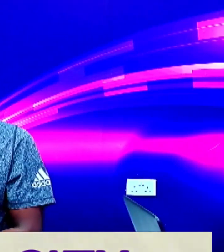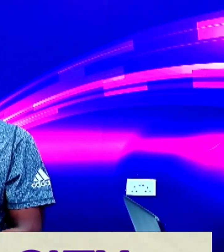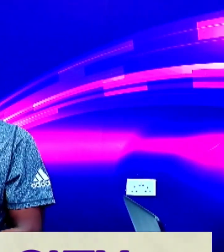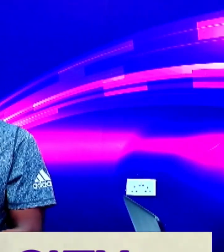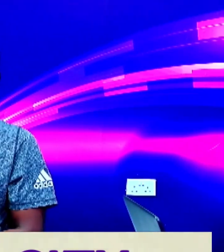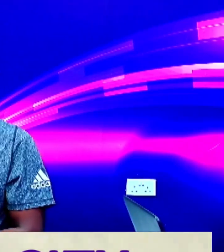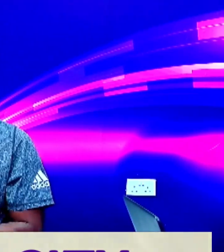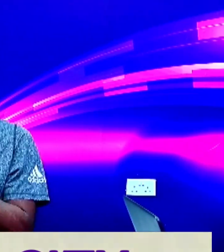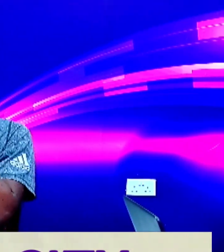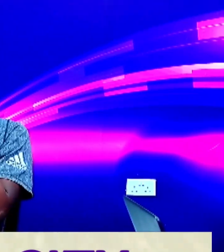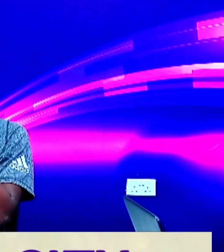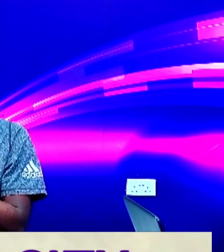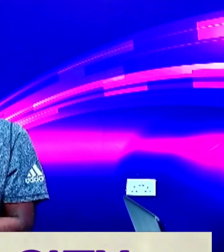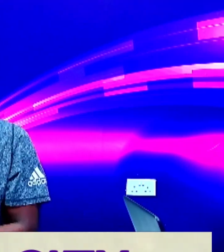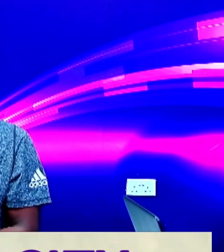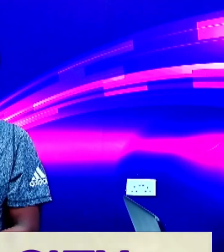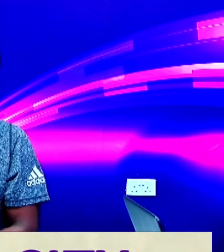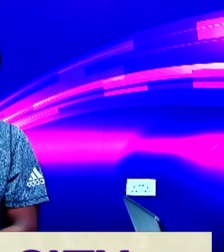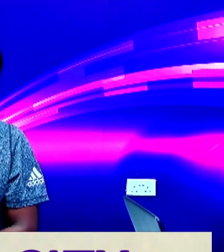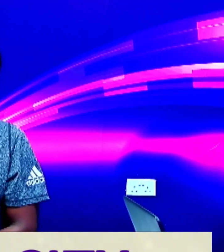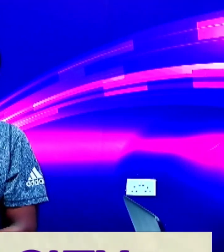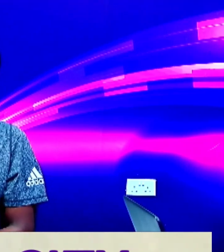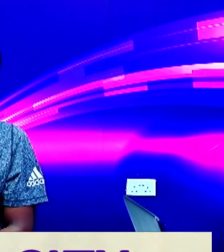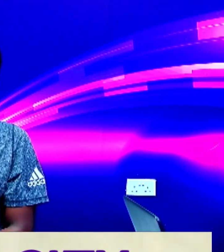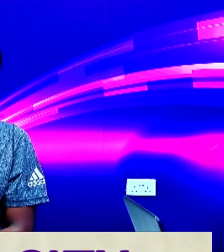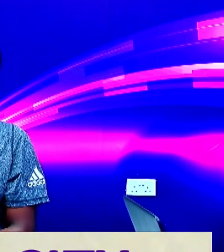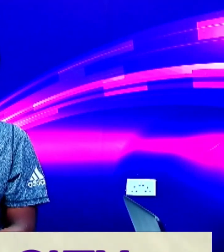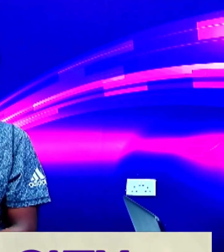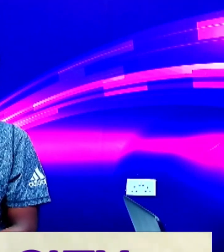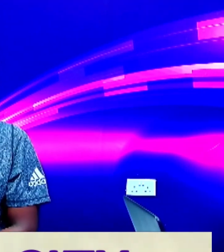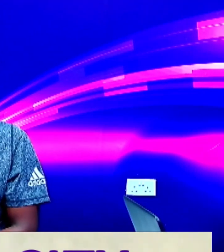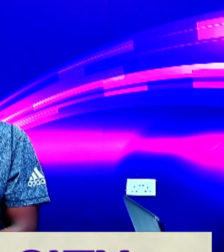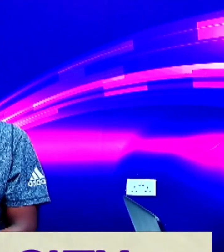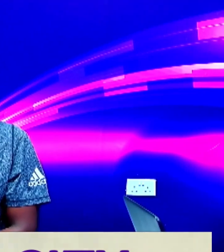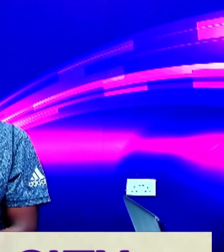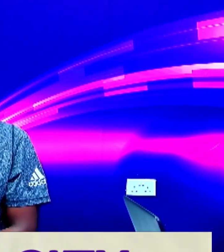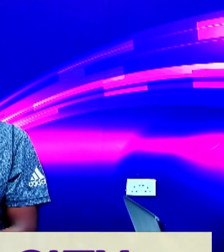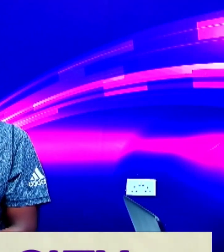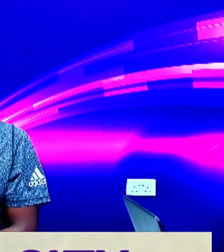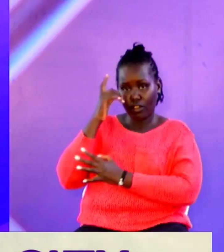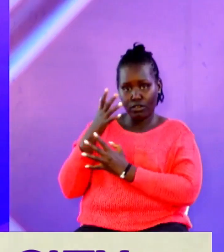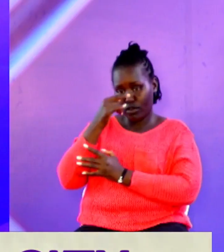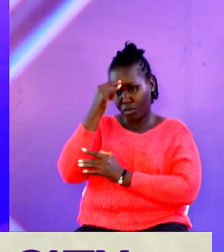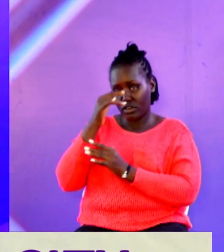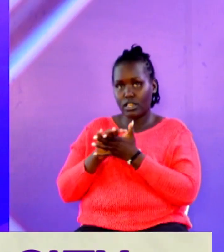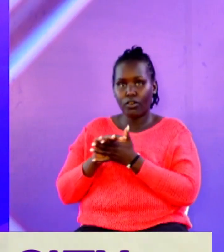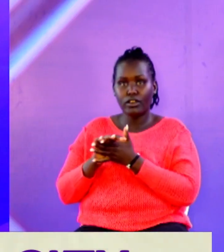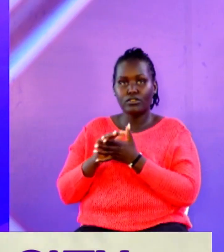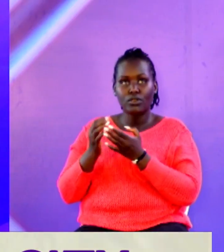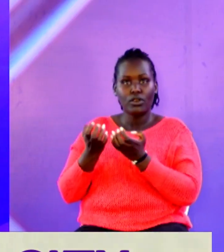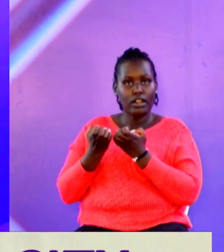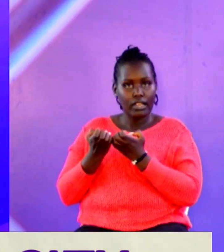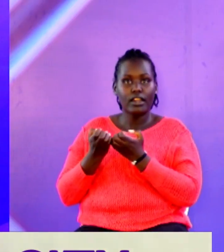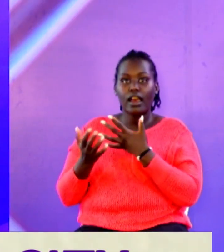true. The game was not fair to Arsenal because we thought that they were going to capitalize on it,